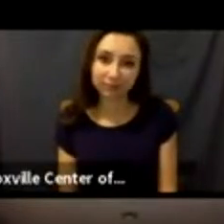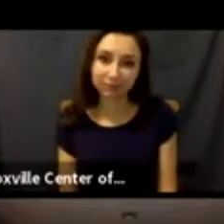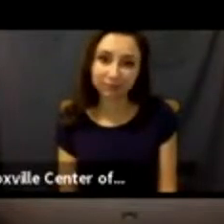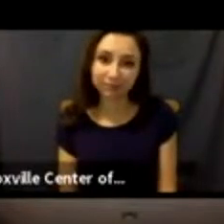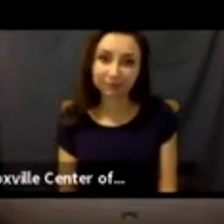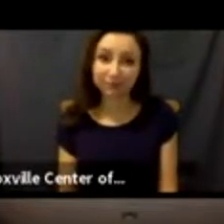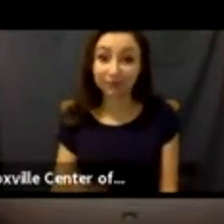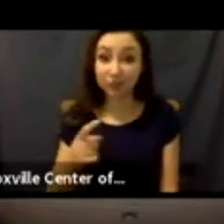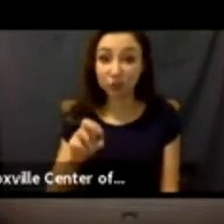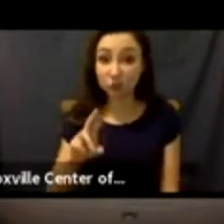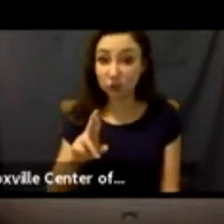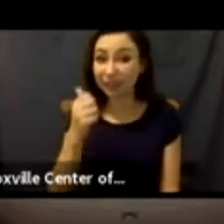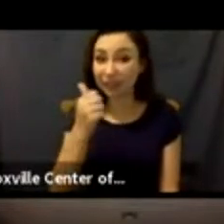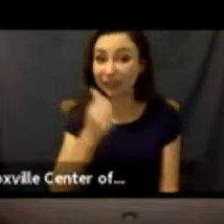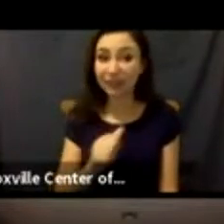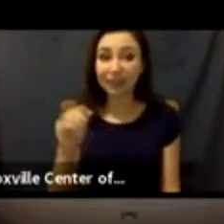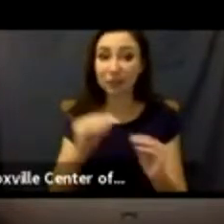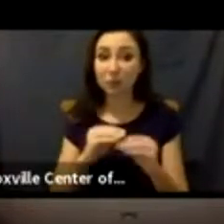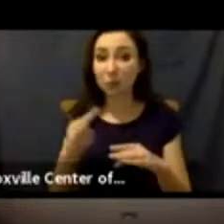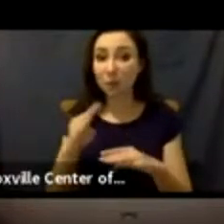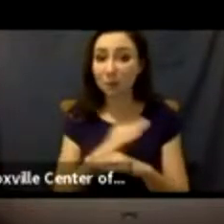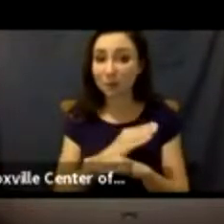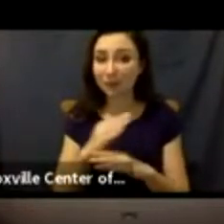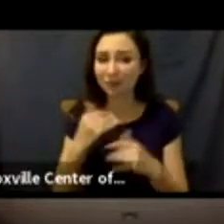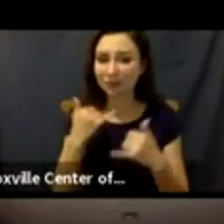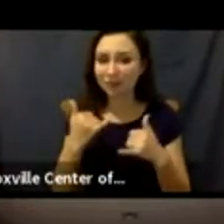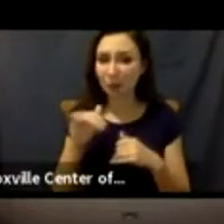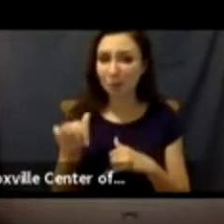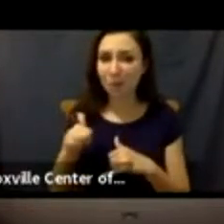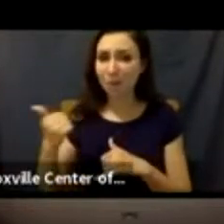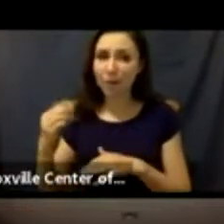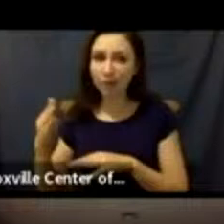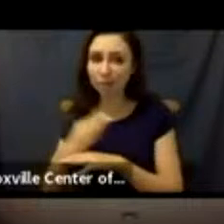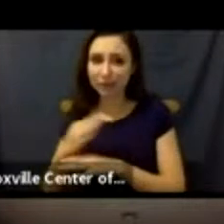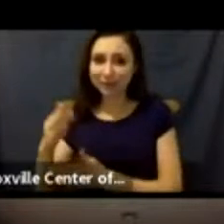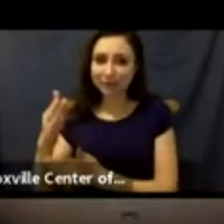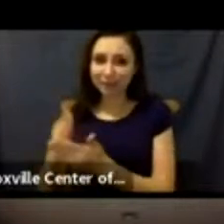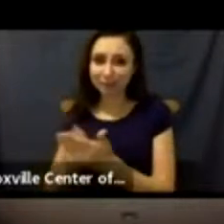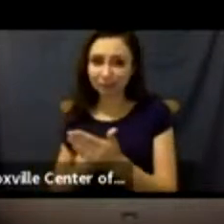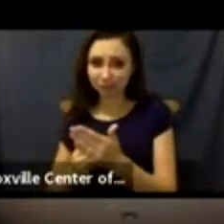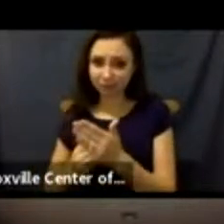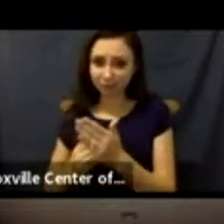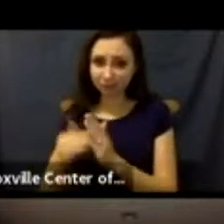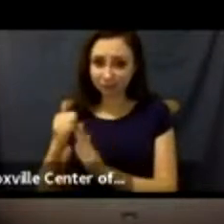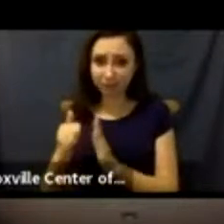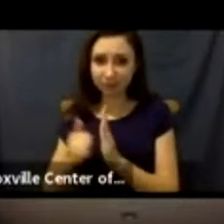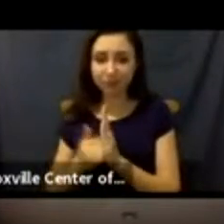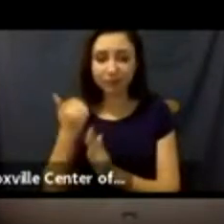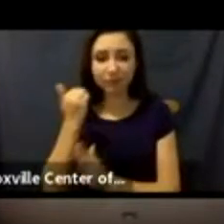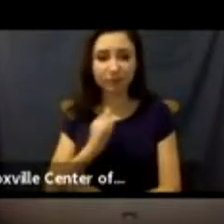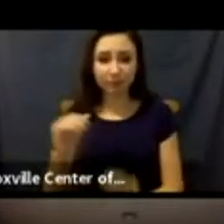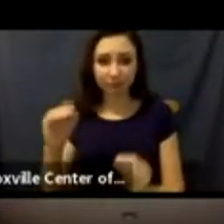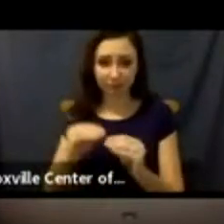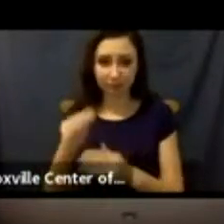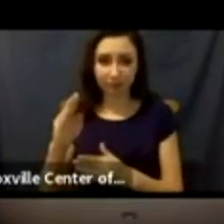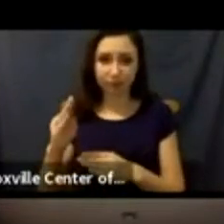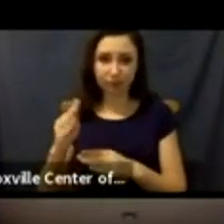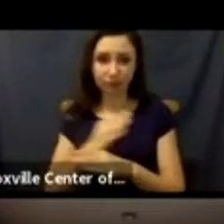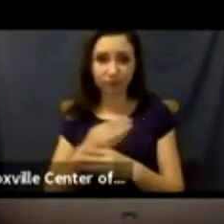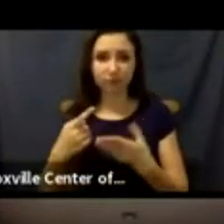So any other business? We're in the other business section here. Any other business that we need to bring before the board